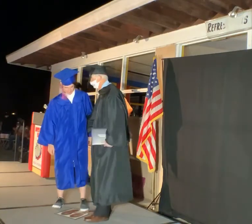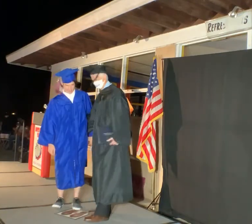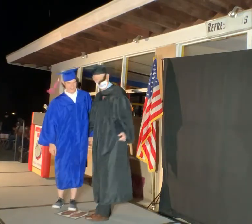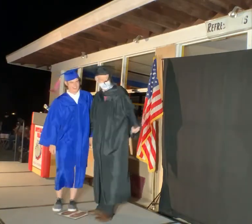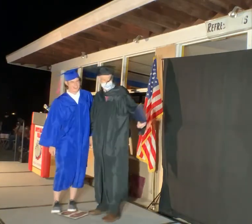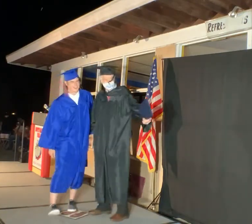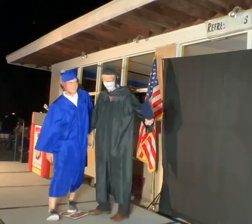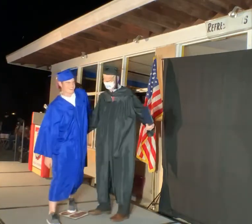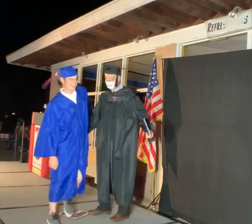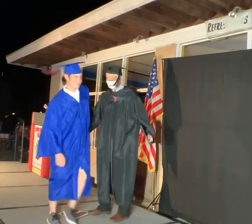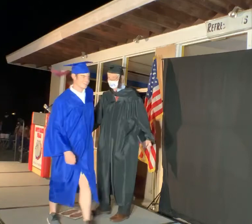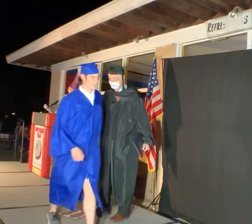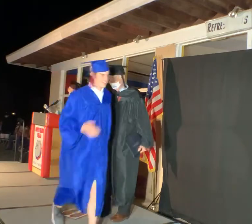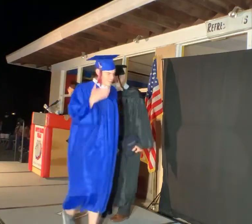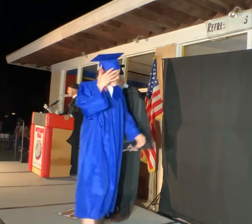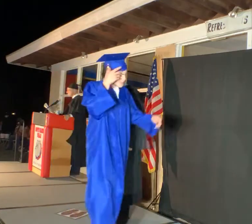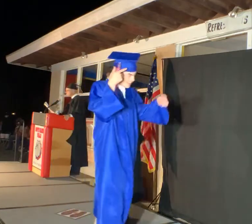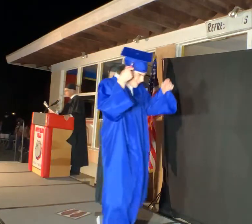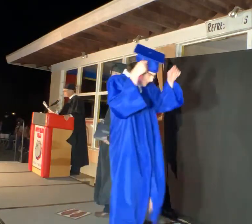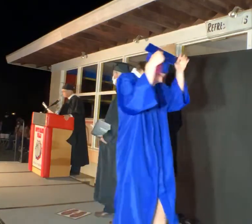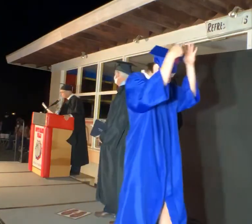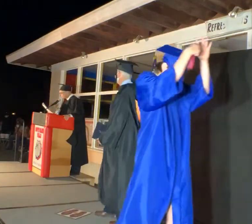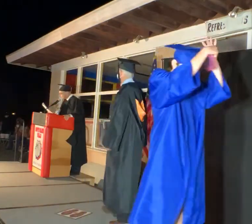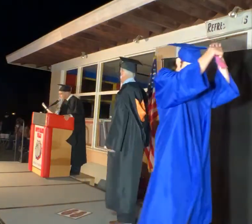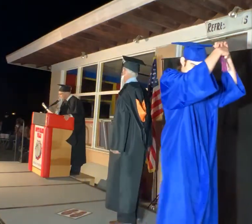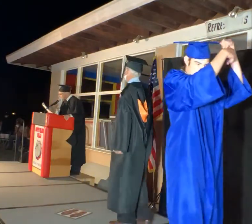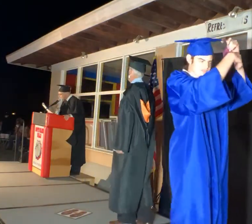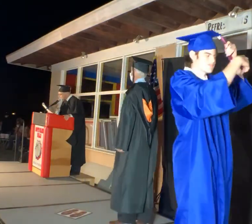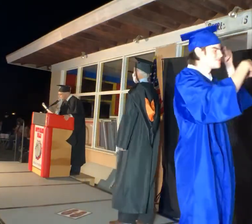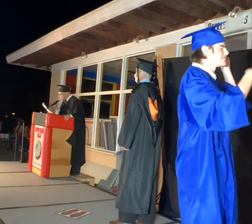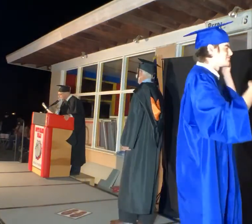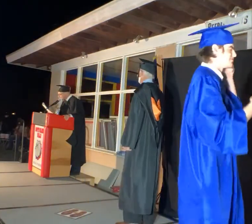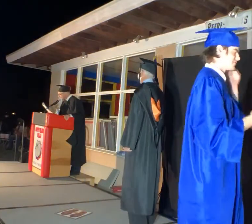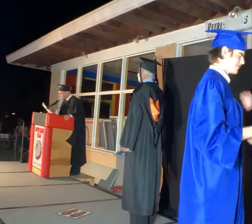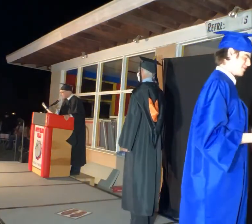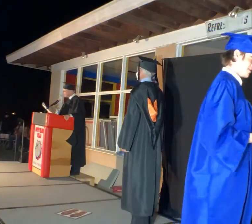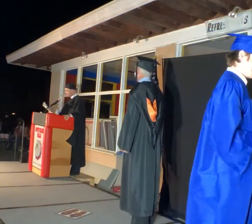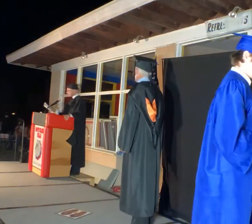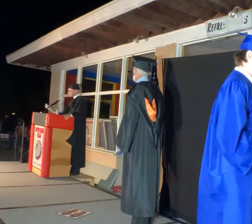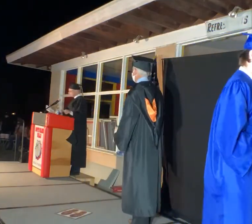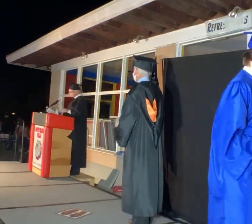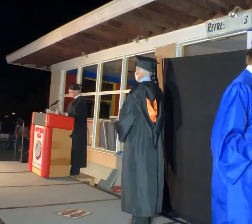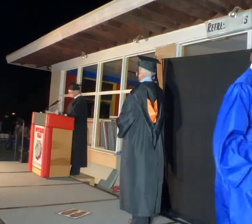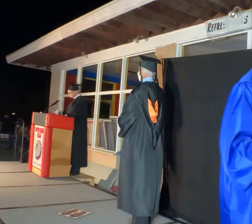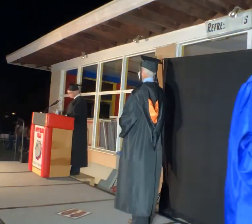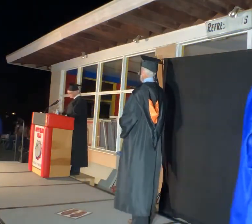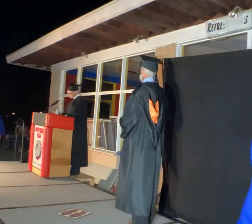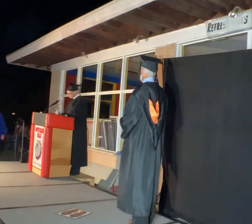Anthony Reichlich.